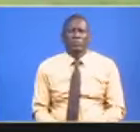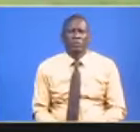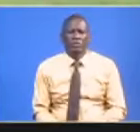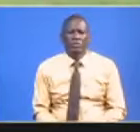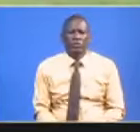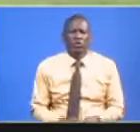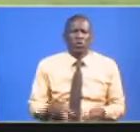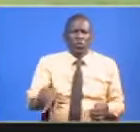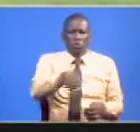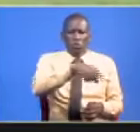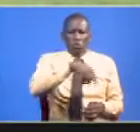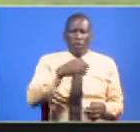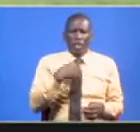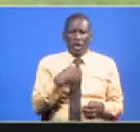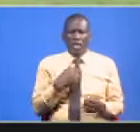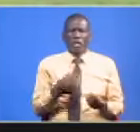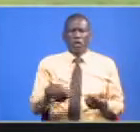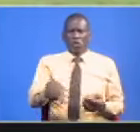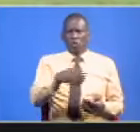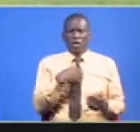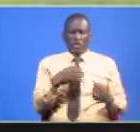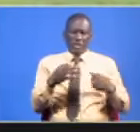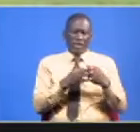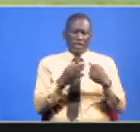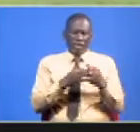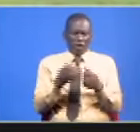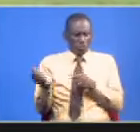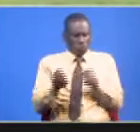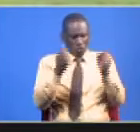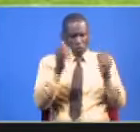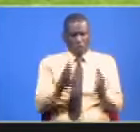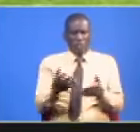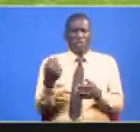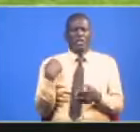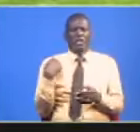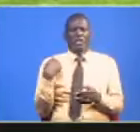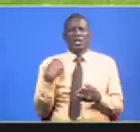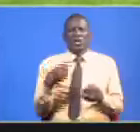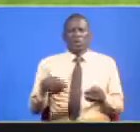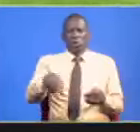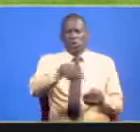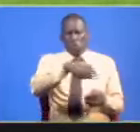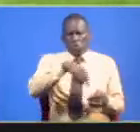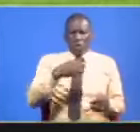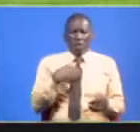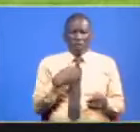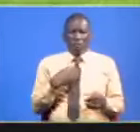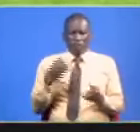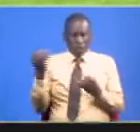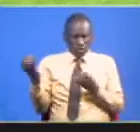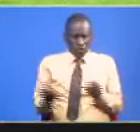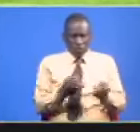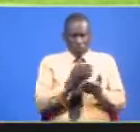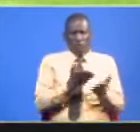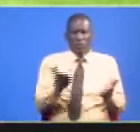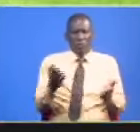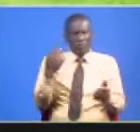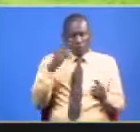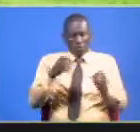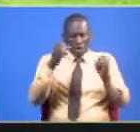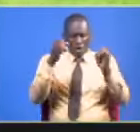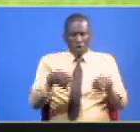We had a total of 88 players on the course yesterday. We have introduced something for the